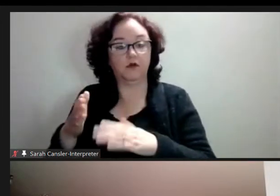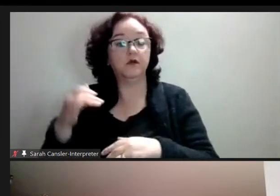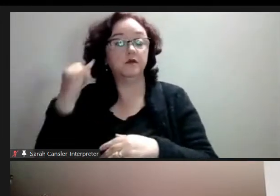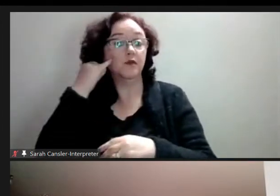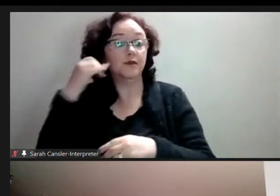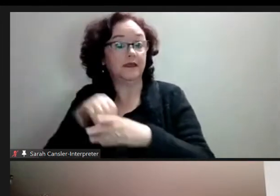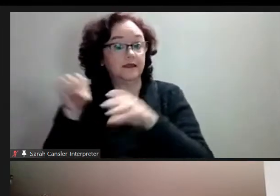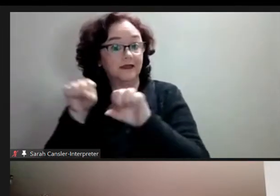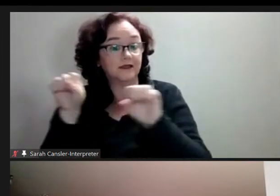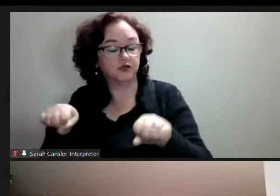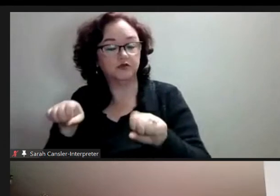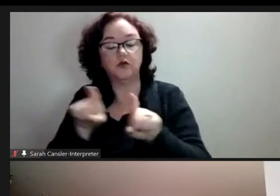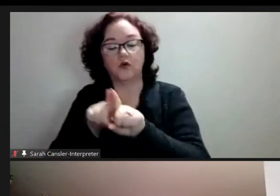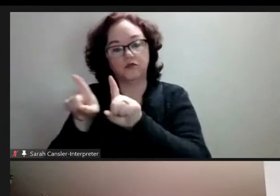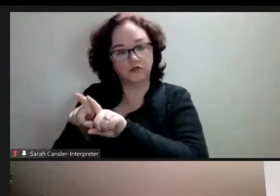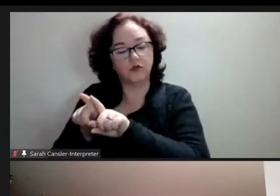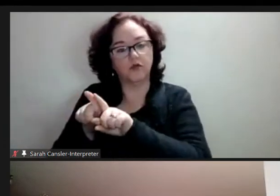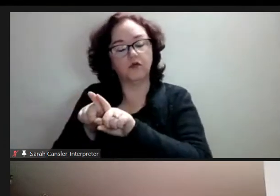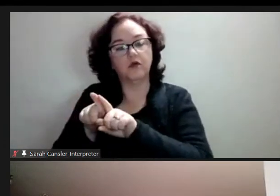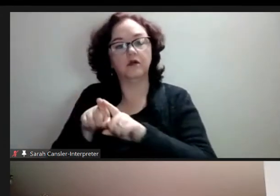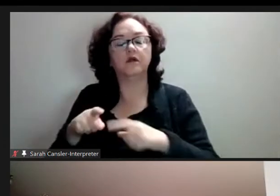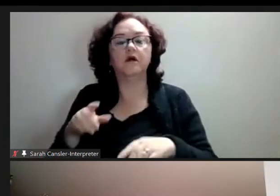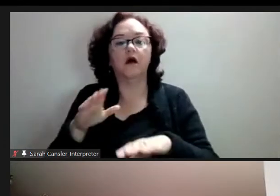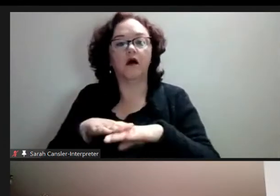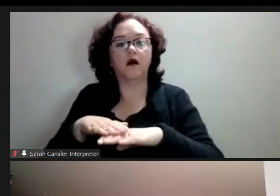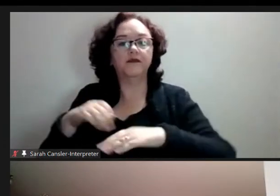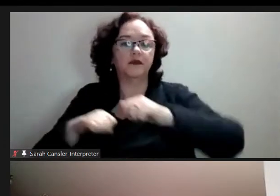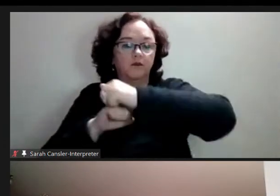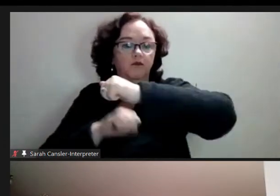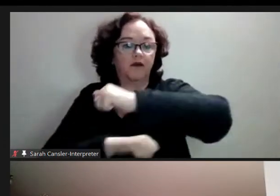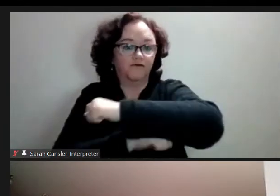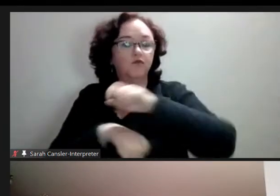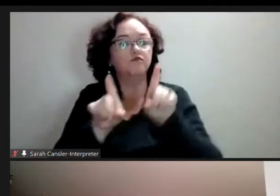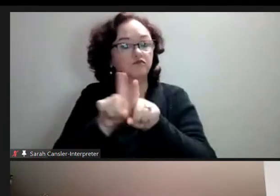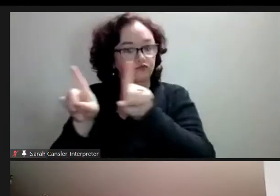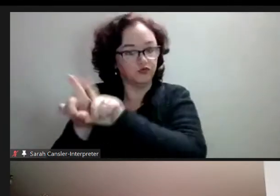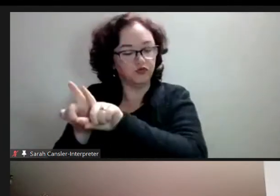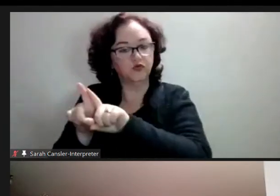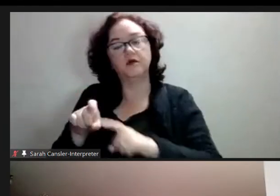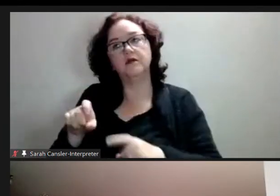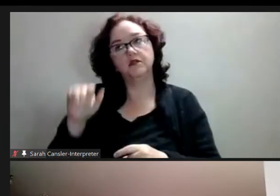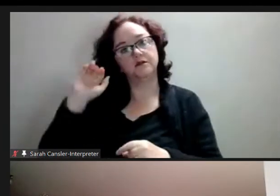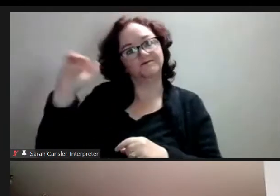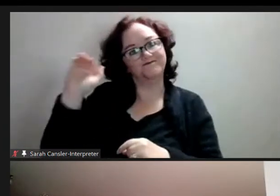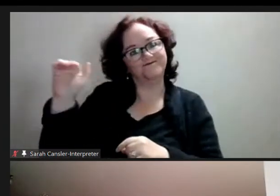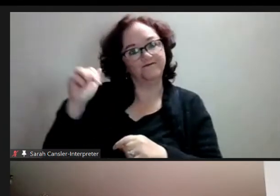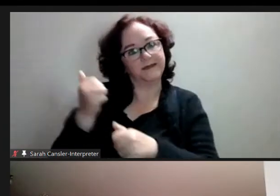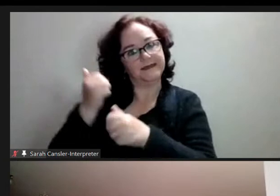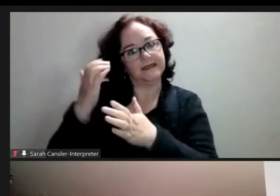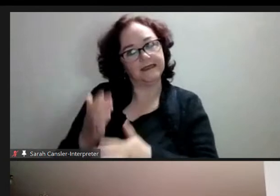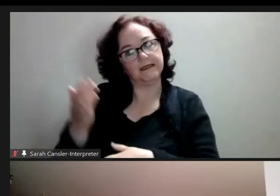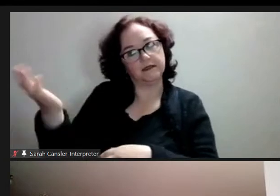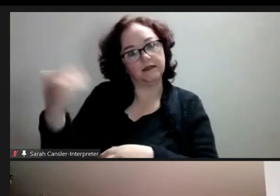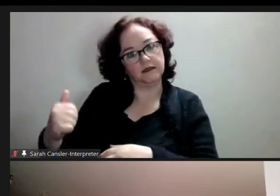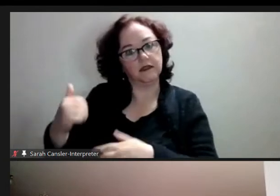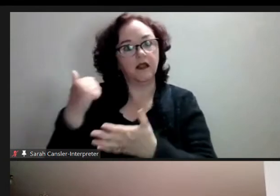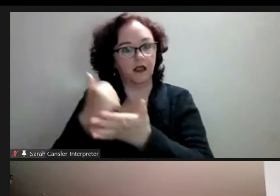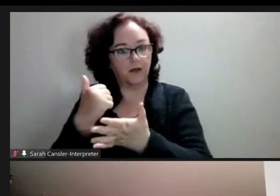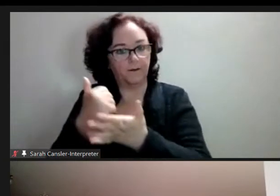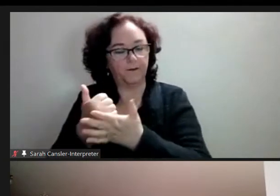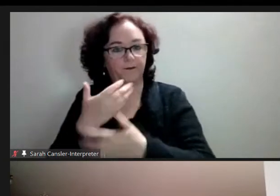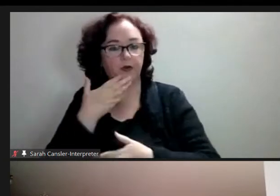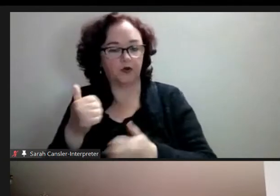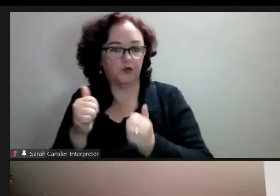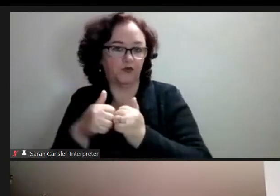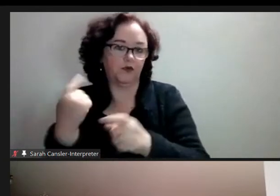the customer call buttons that are on the platform there to at least get the attention of the station attendants so they can assist them better with the appropriate,